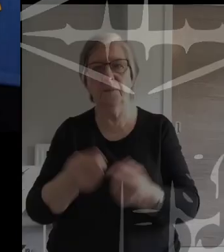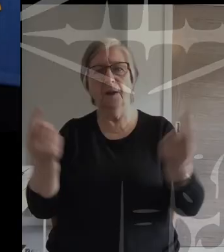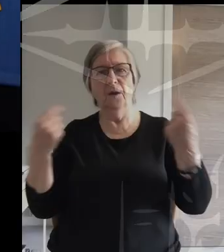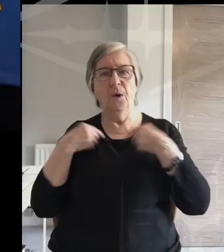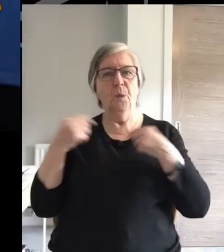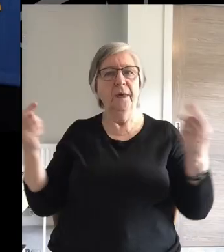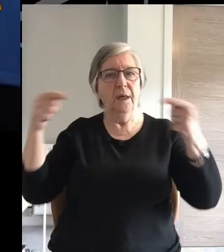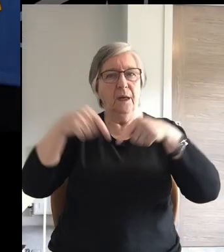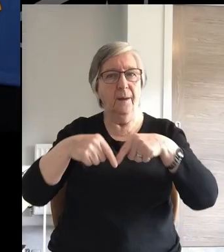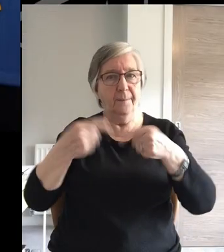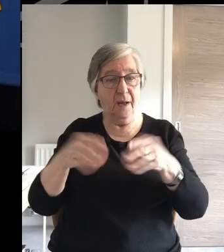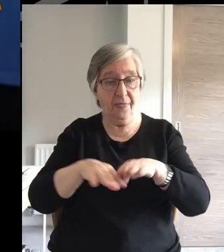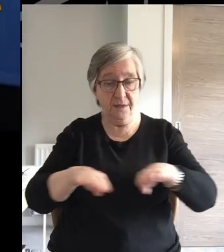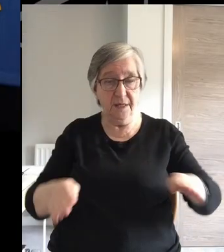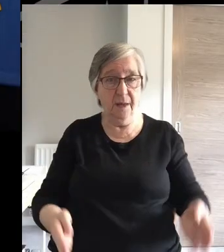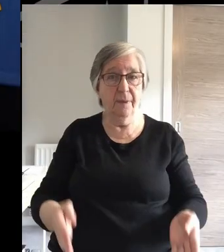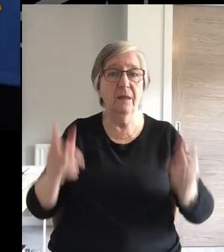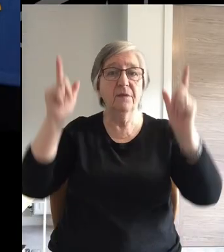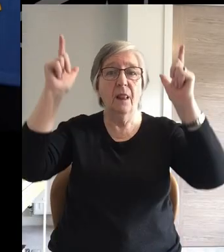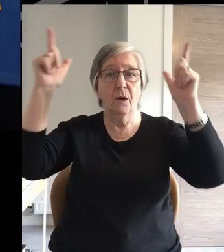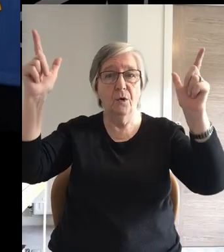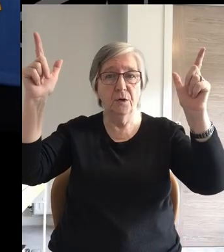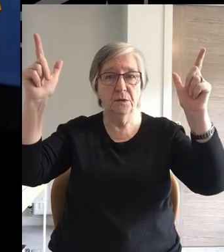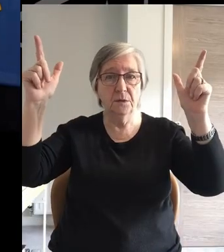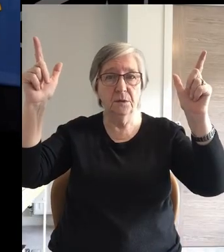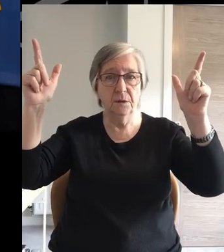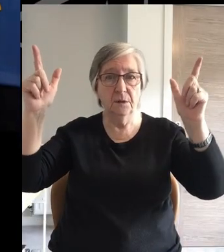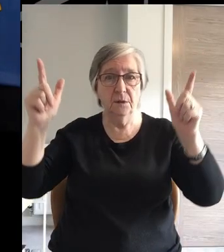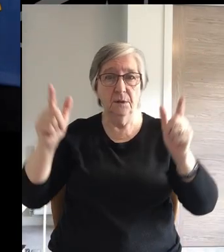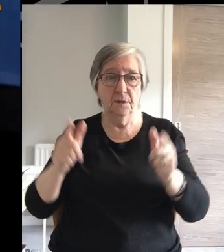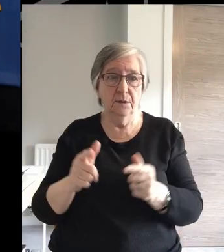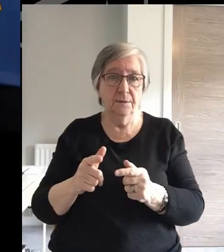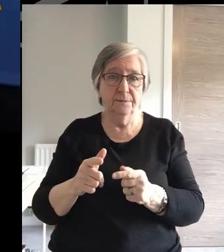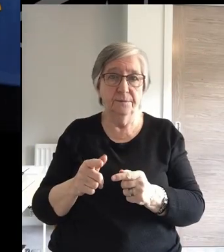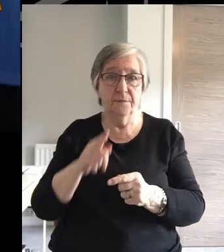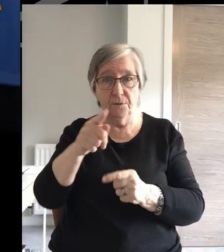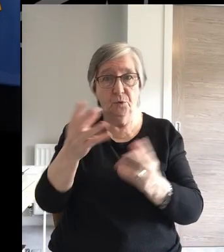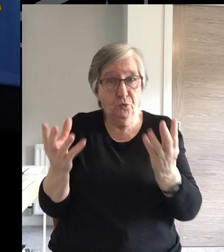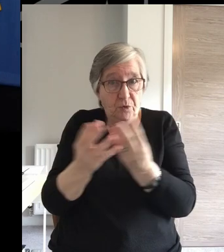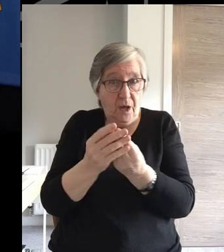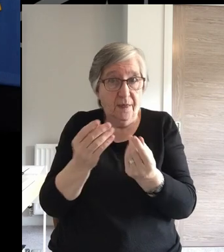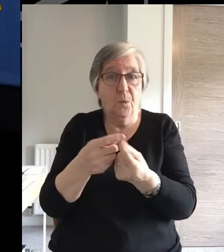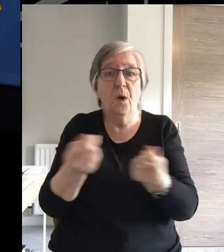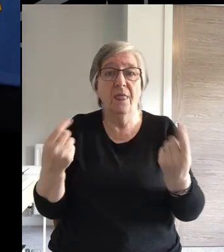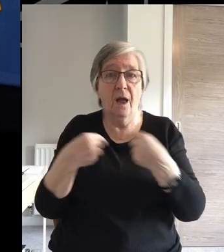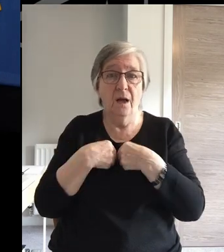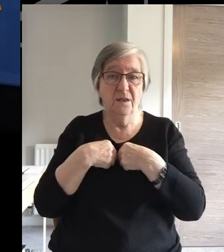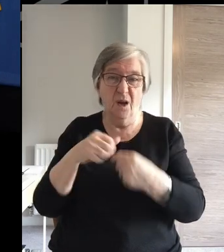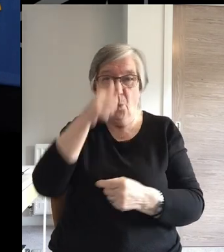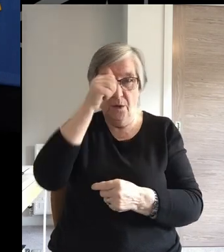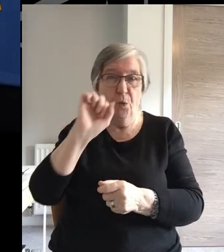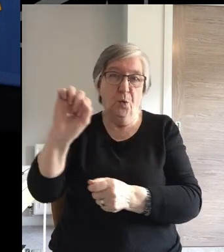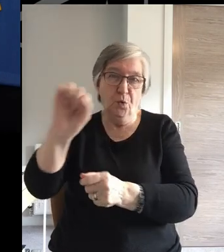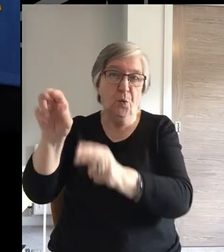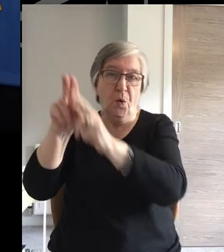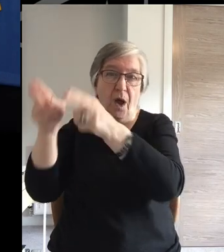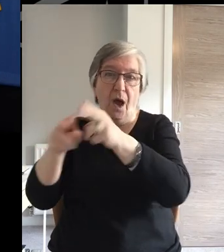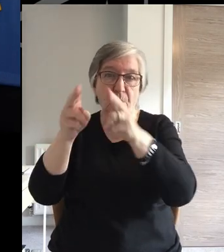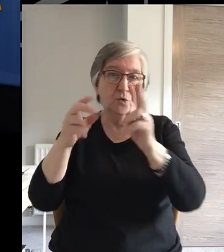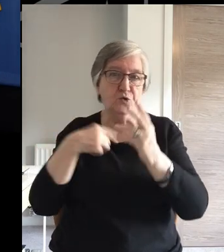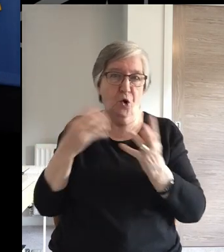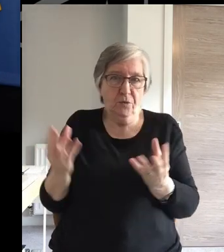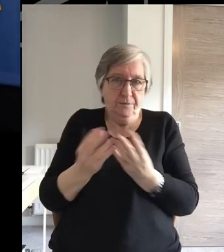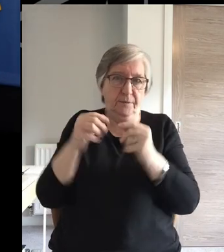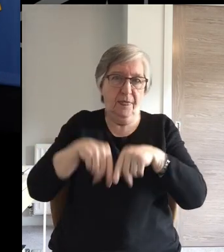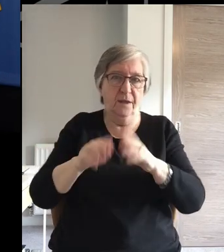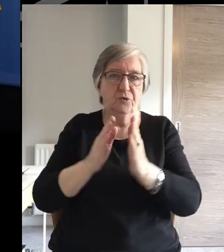Gather at the table of our Lord, you gathering with us, even though separate with us, and all